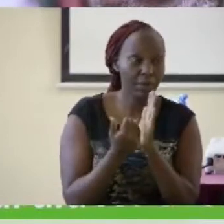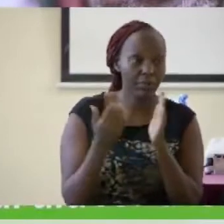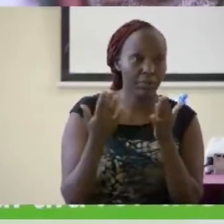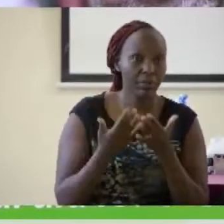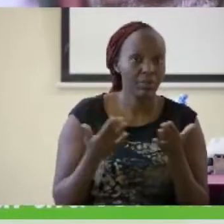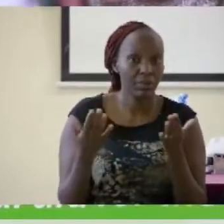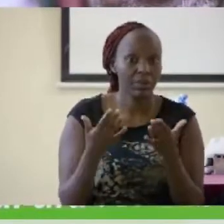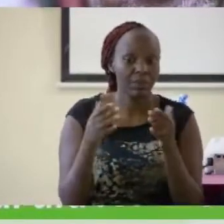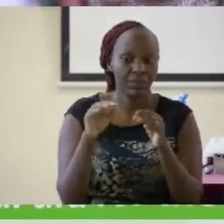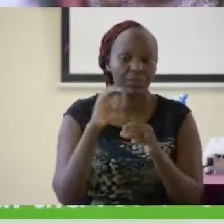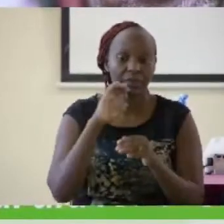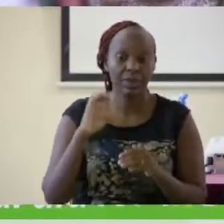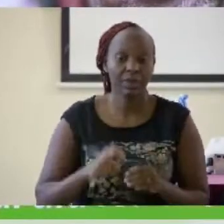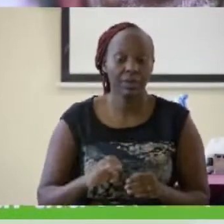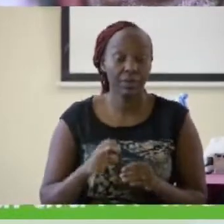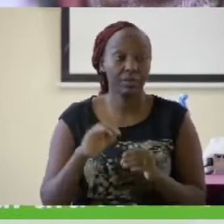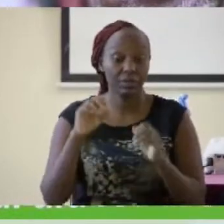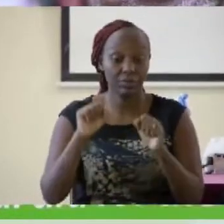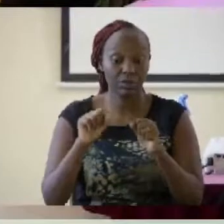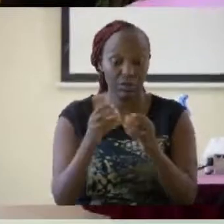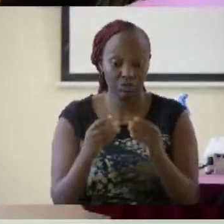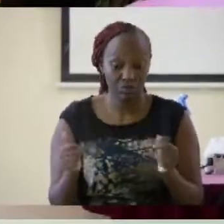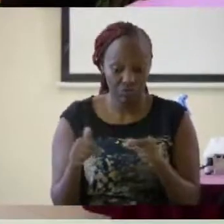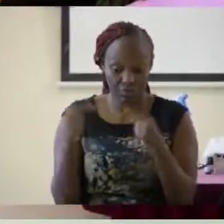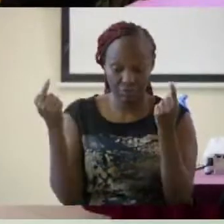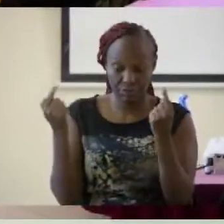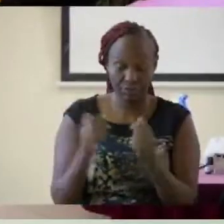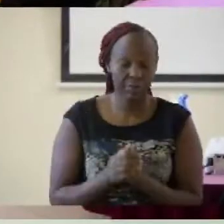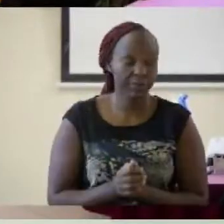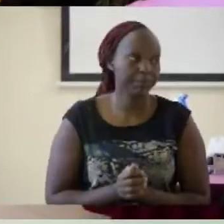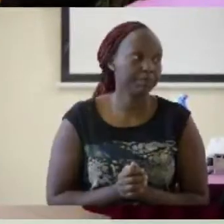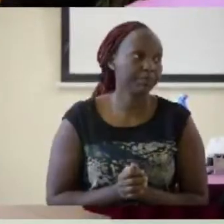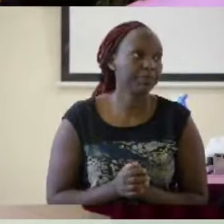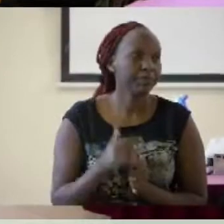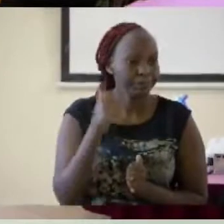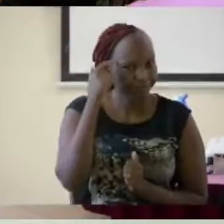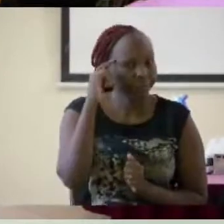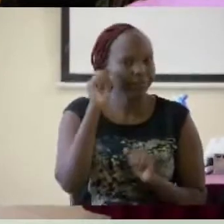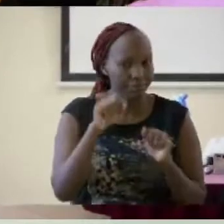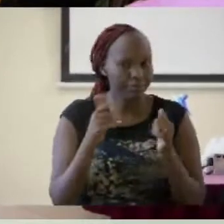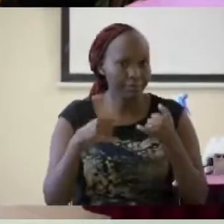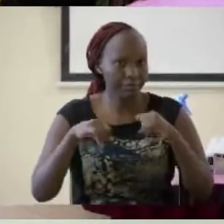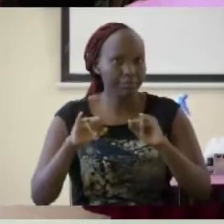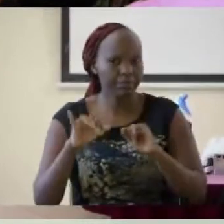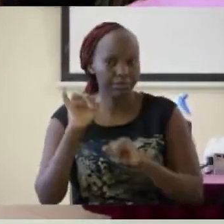where elders actually resolve disputes. And I think, let's